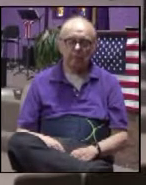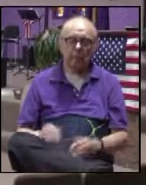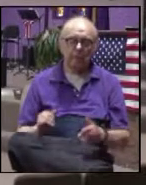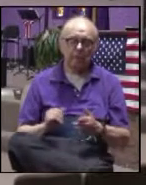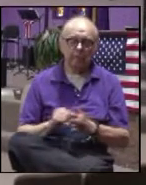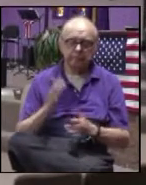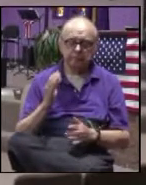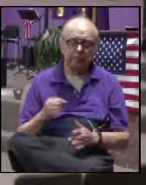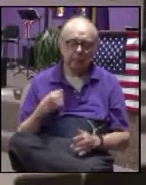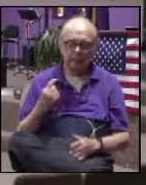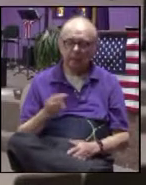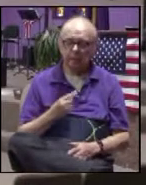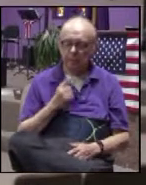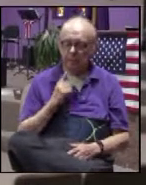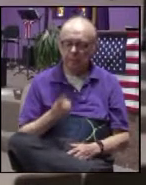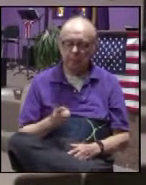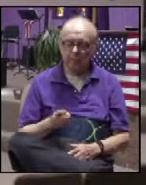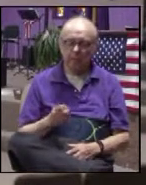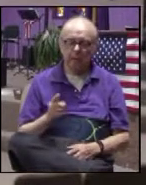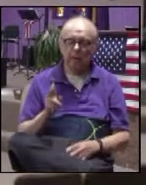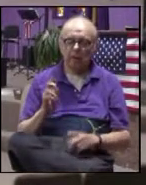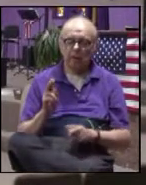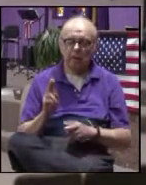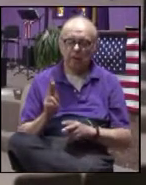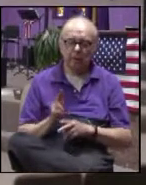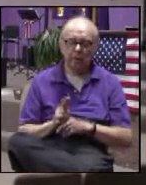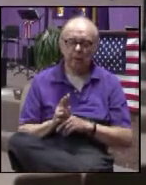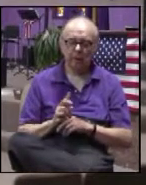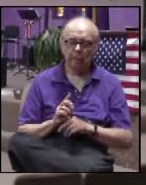why we're saying, who's your one?